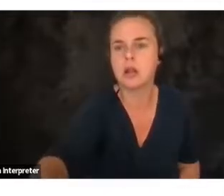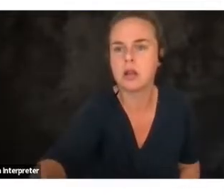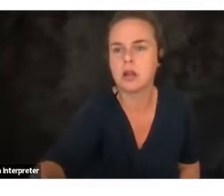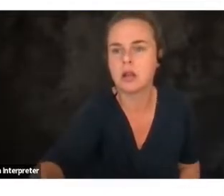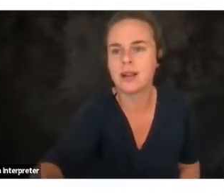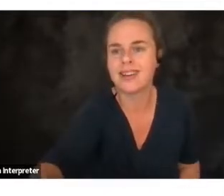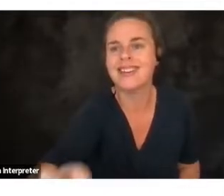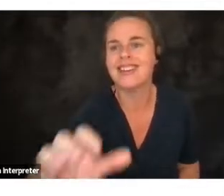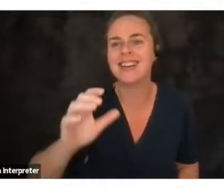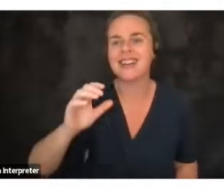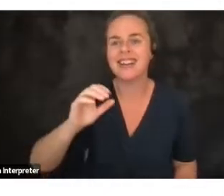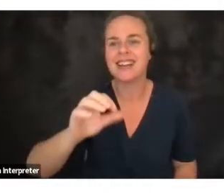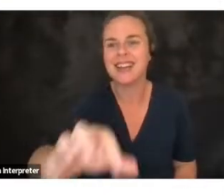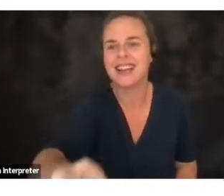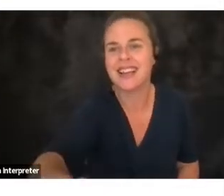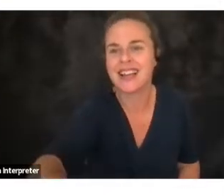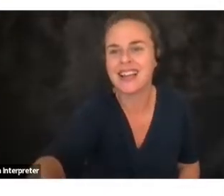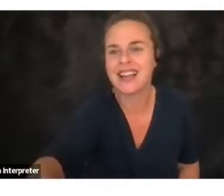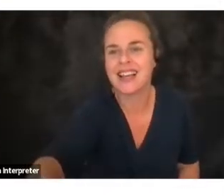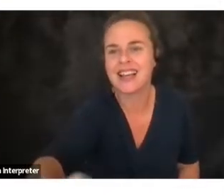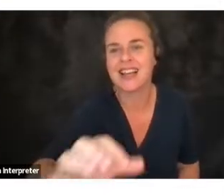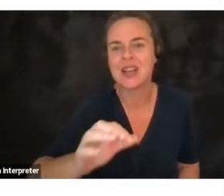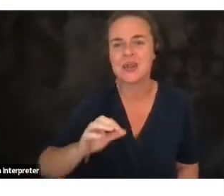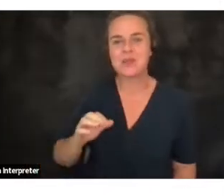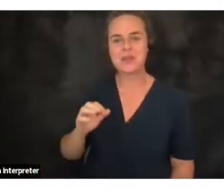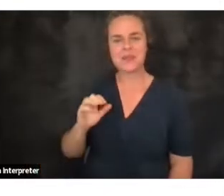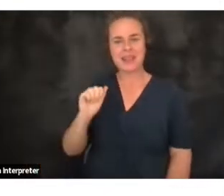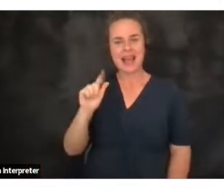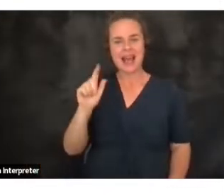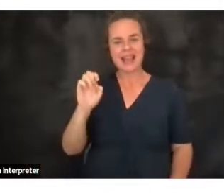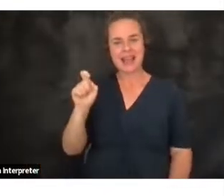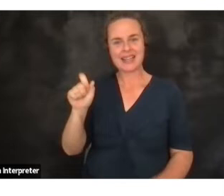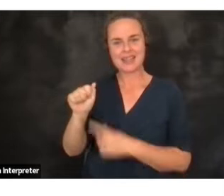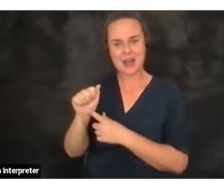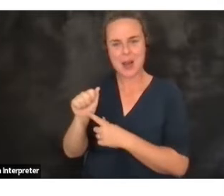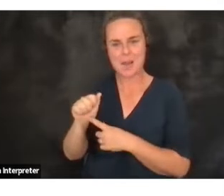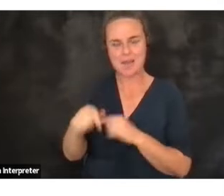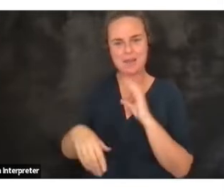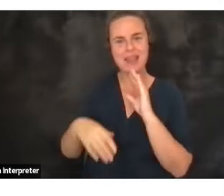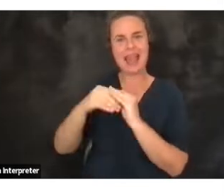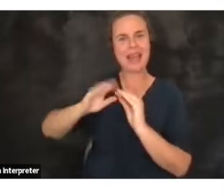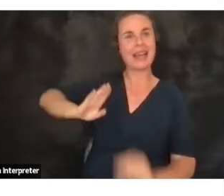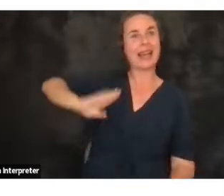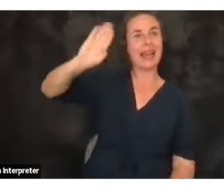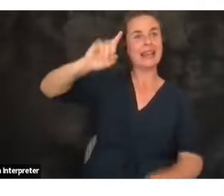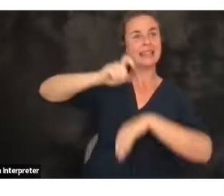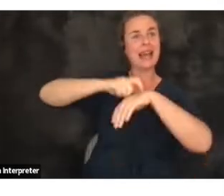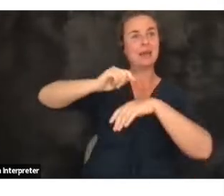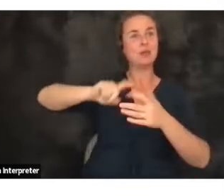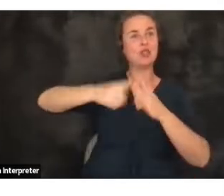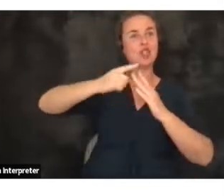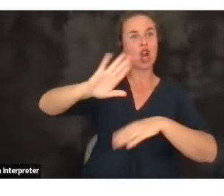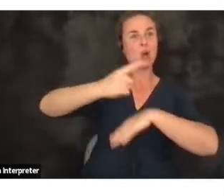Sorry. A reminder from somebody. Alexa has no idea. Alexa, stop. Alexa has no idea that my day started hours